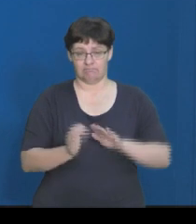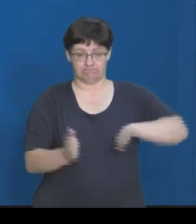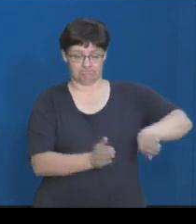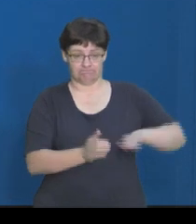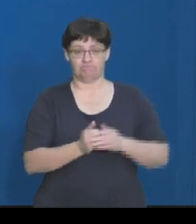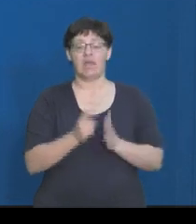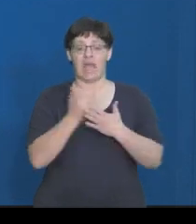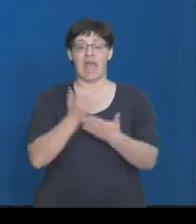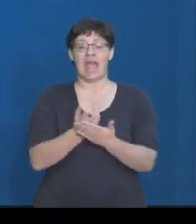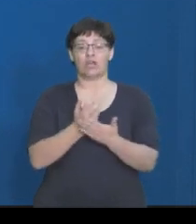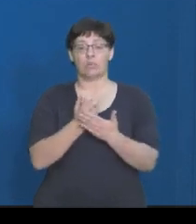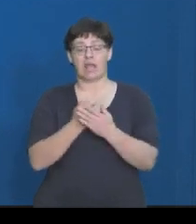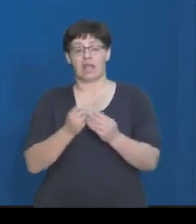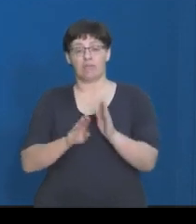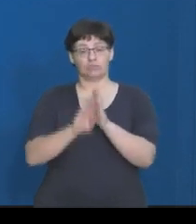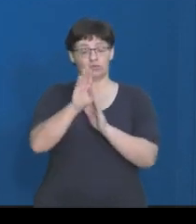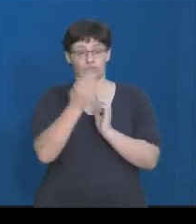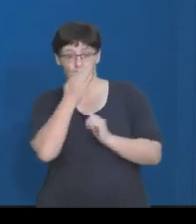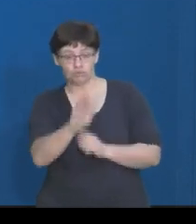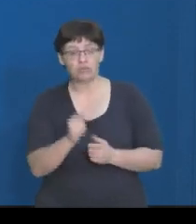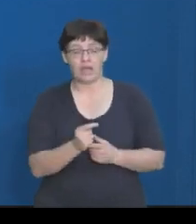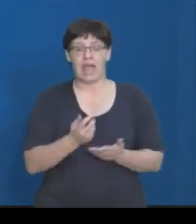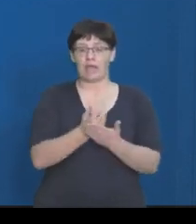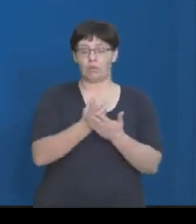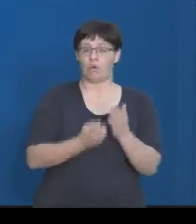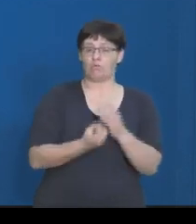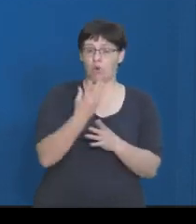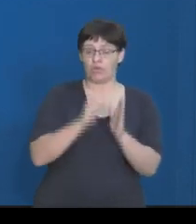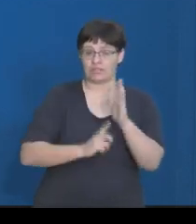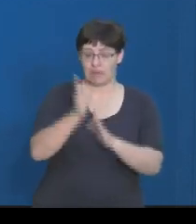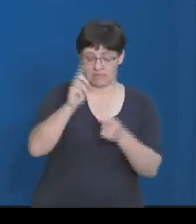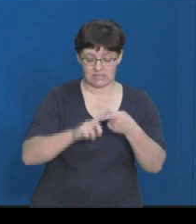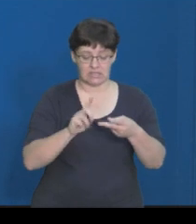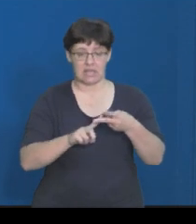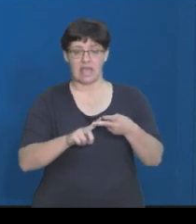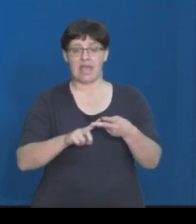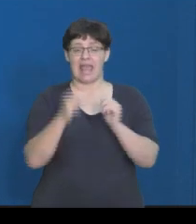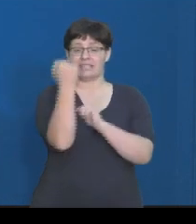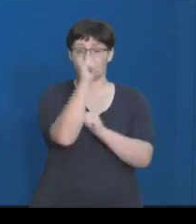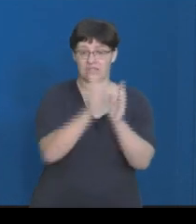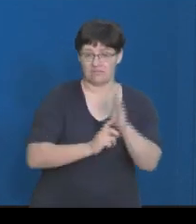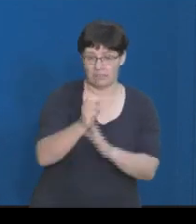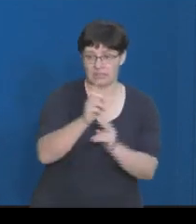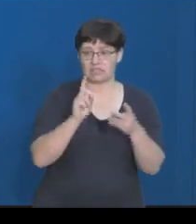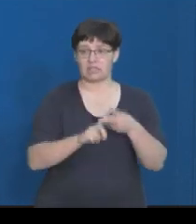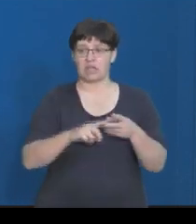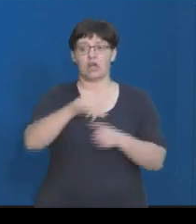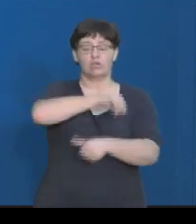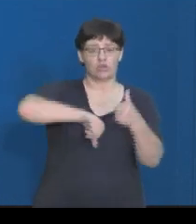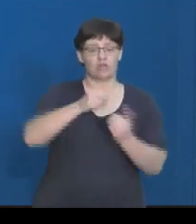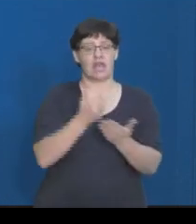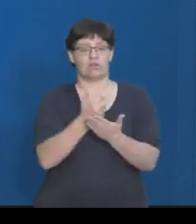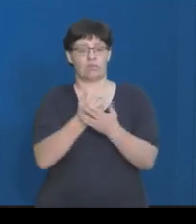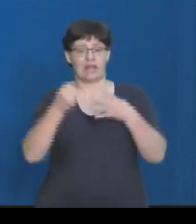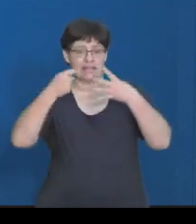our economic pursuits has got economic growth and development, has got industrial development, then we have got social and